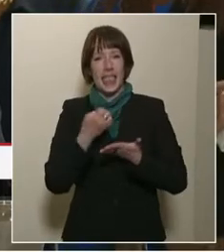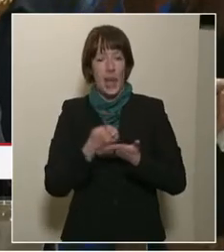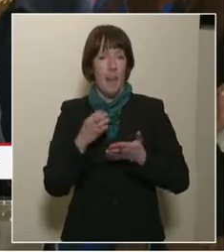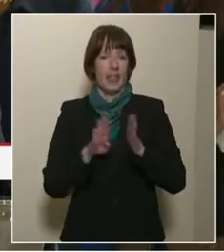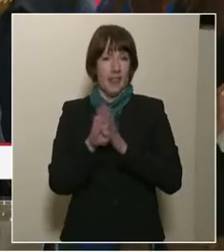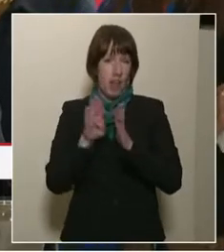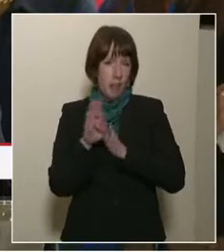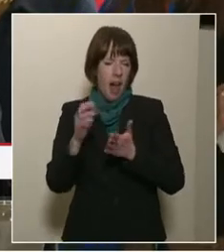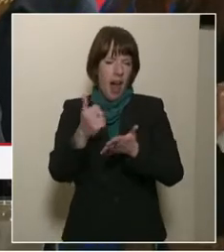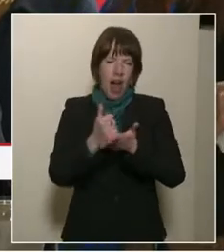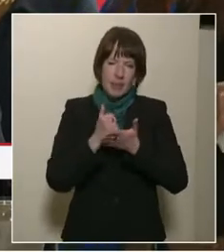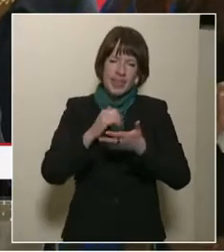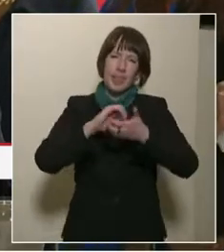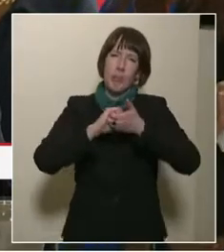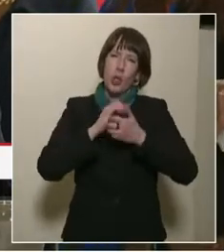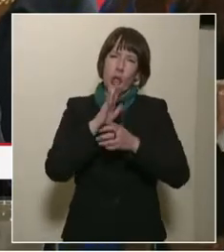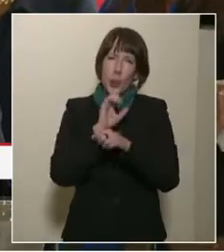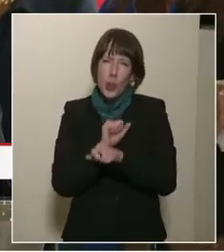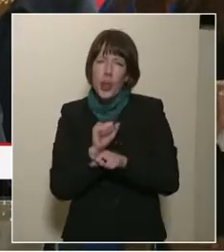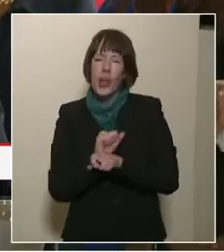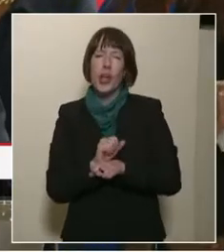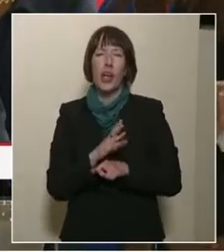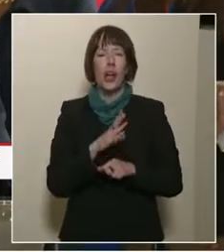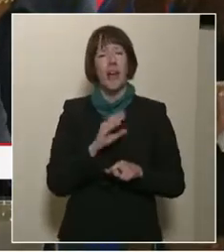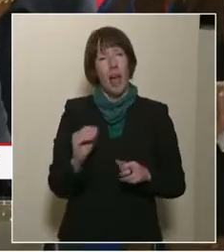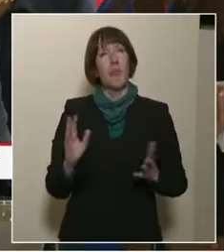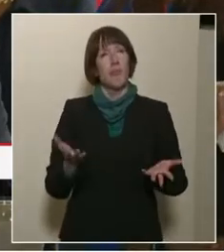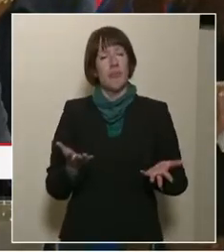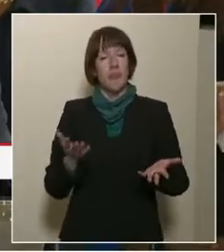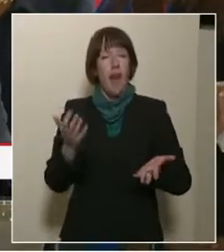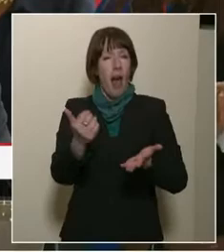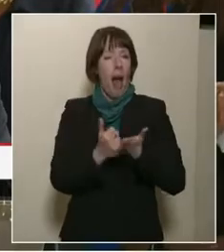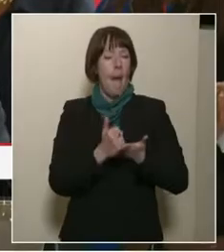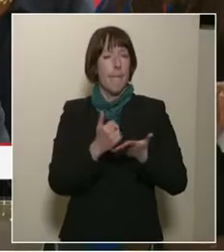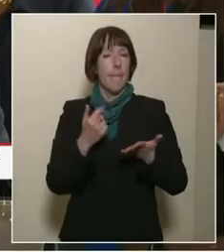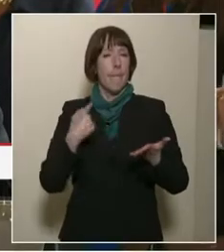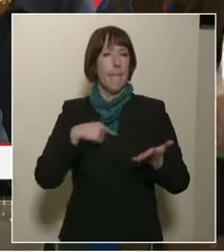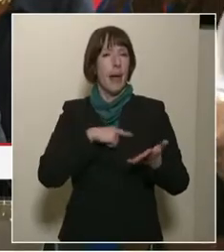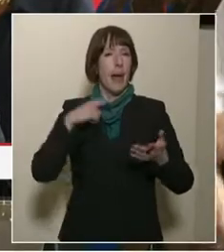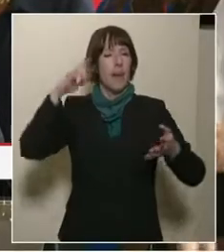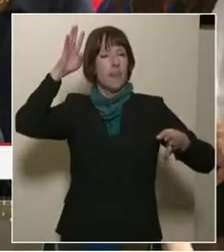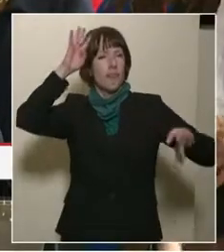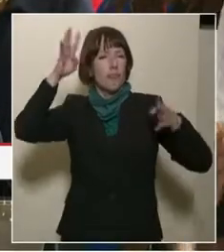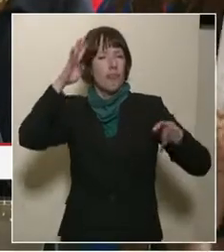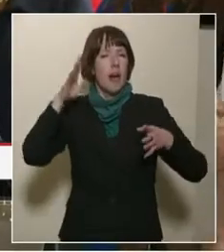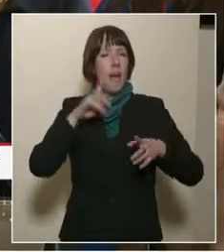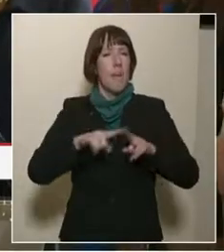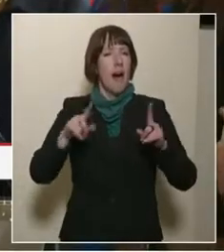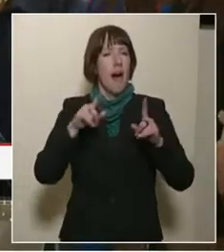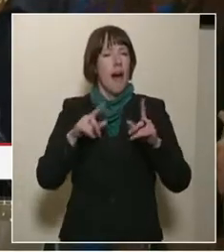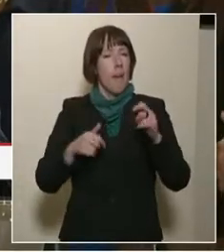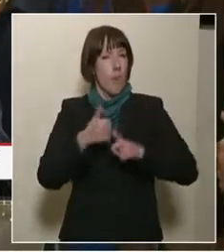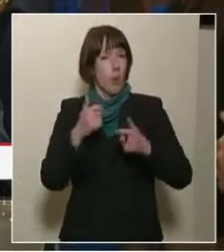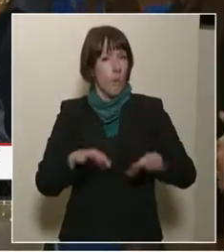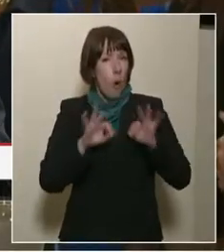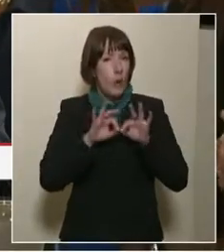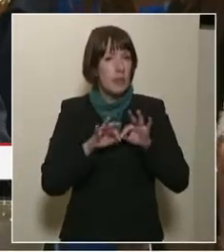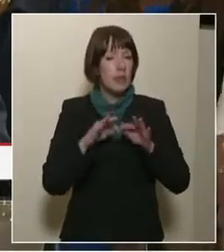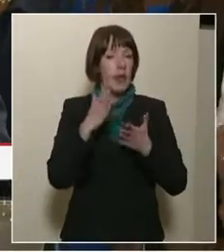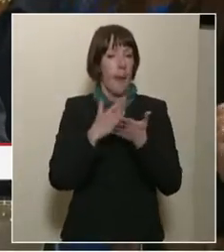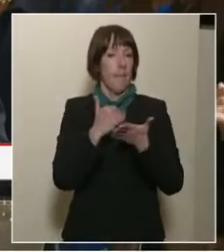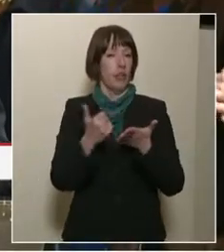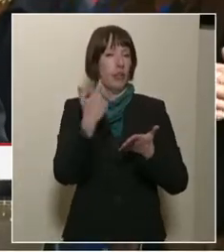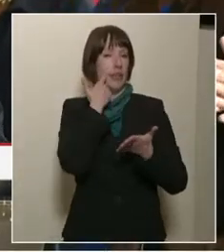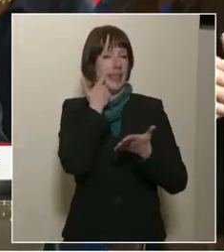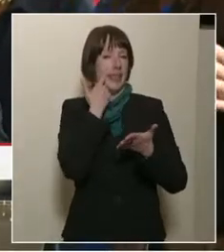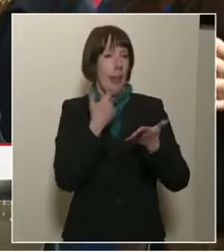done, who's a partner in the work and actually helps us think these up. But then, most importantly, the budget just passed